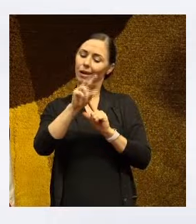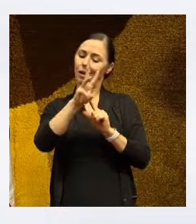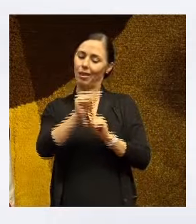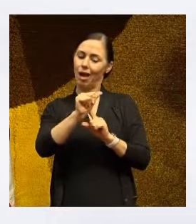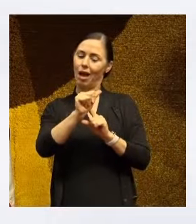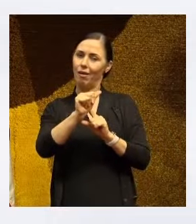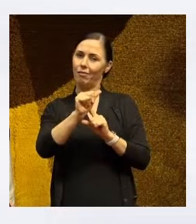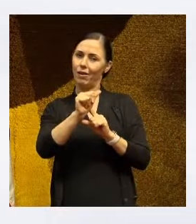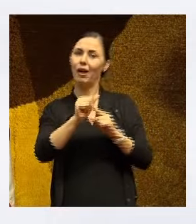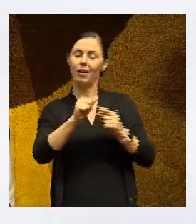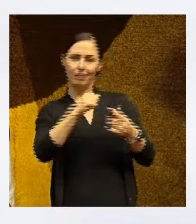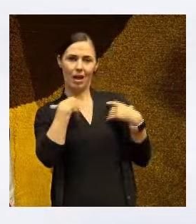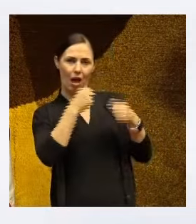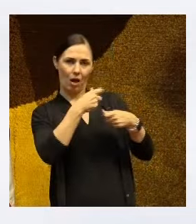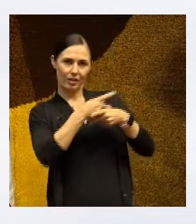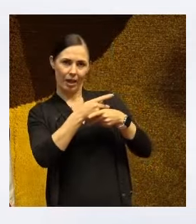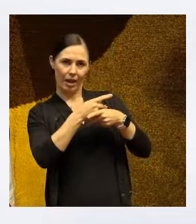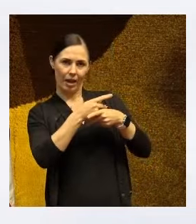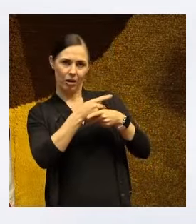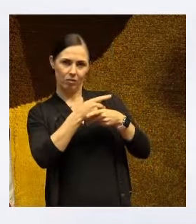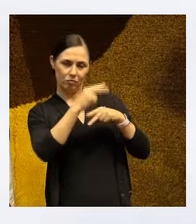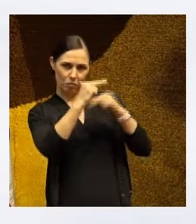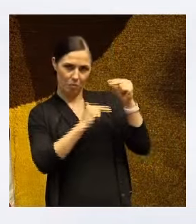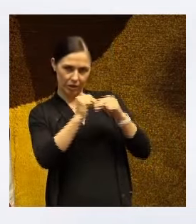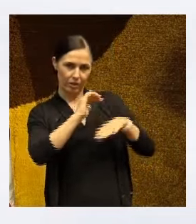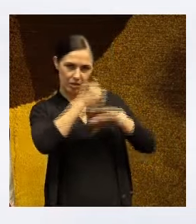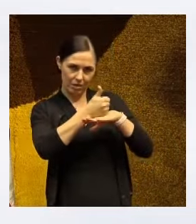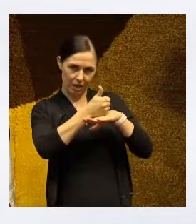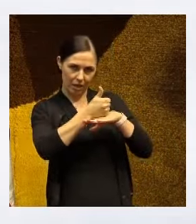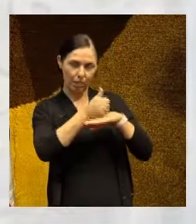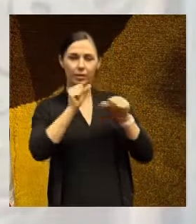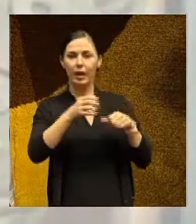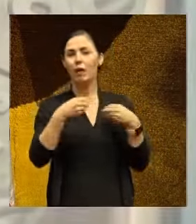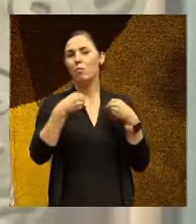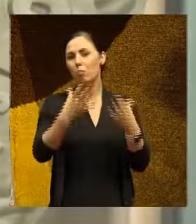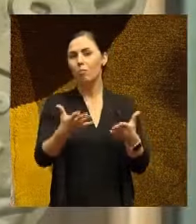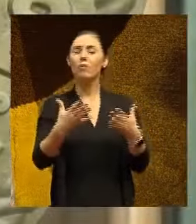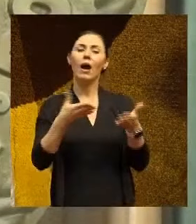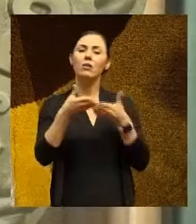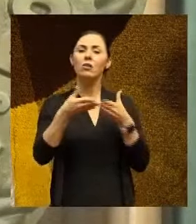allow us to deliver medical and health services there.